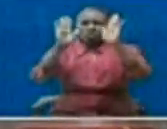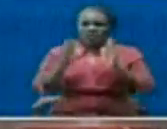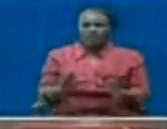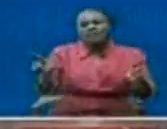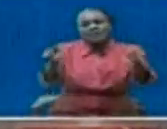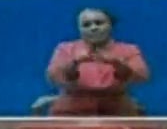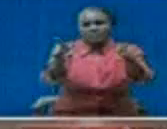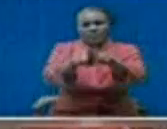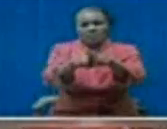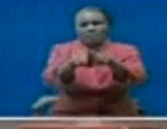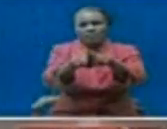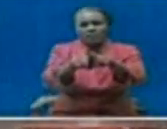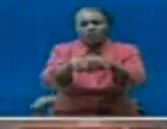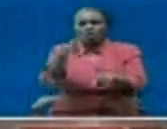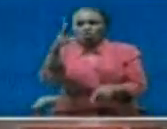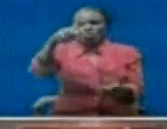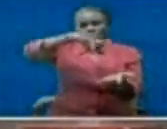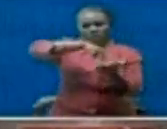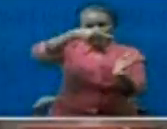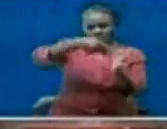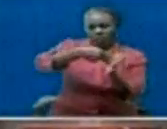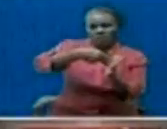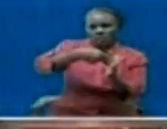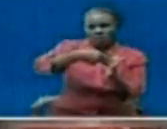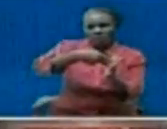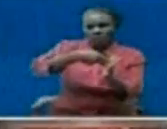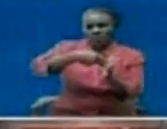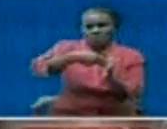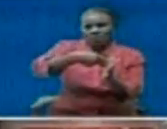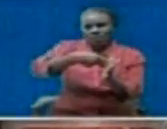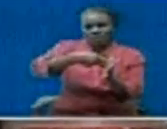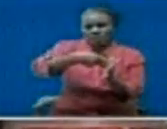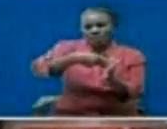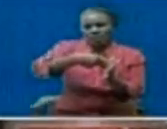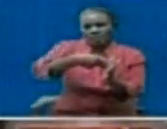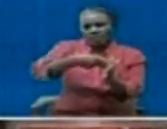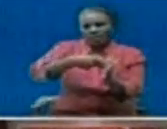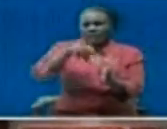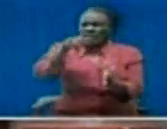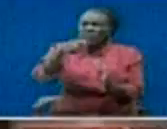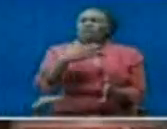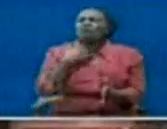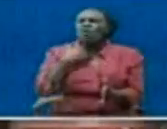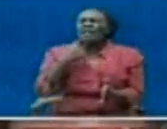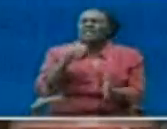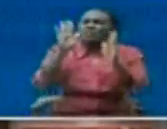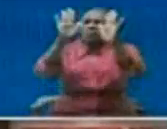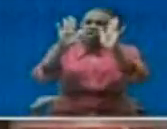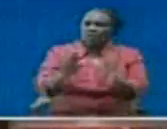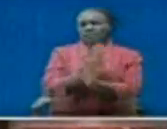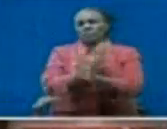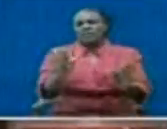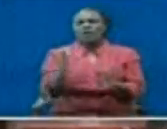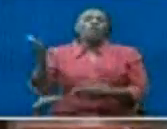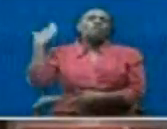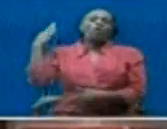you know, two principals are not in office. The relevance, is that what they're looking for? Is that what the former